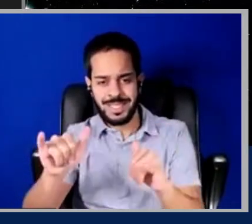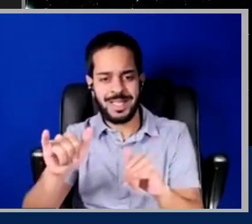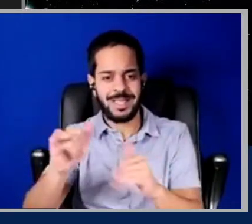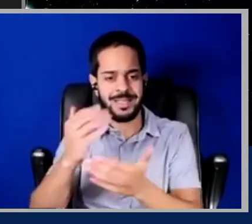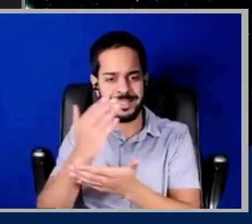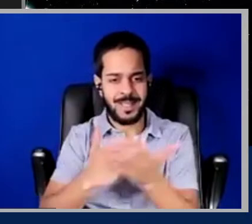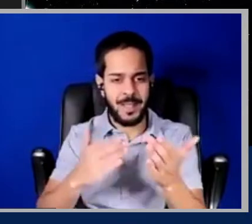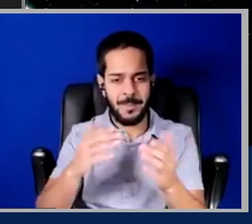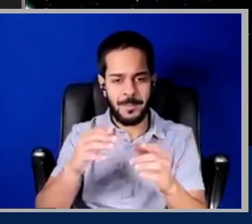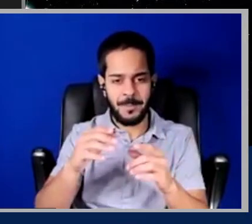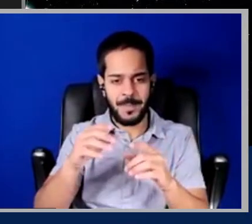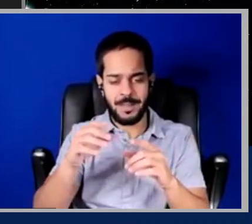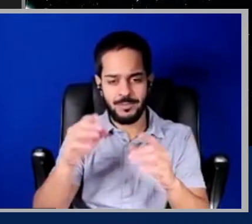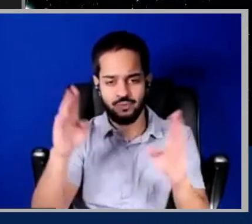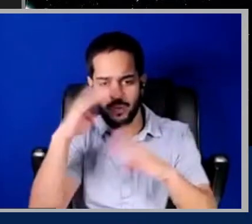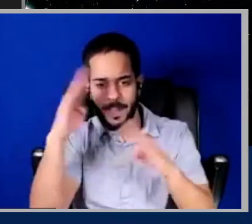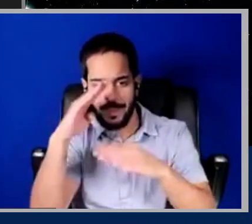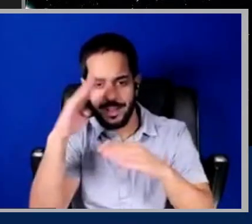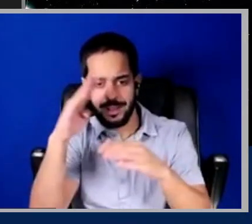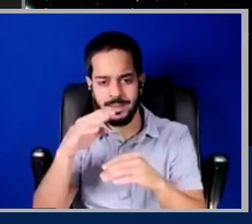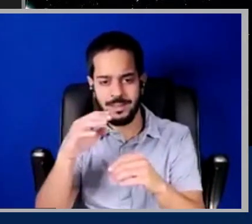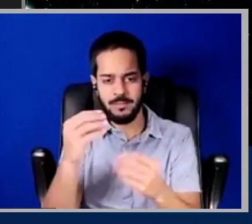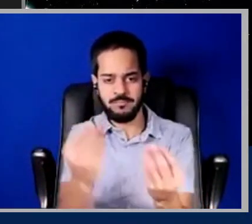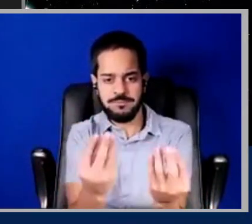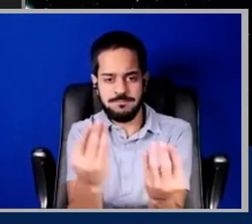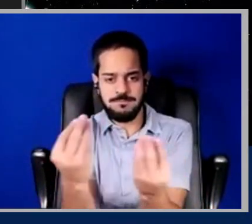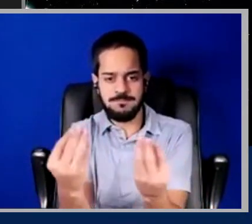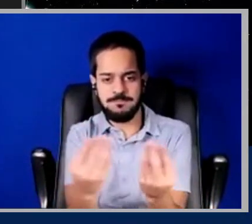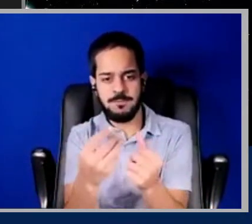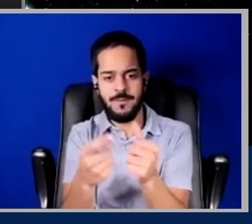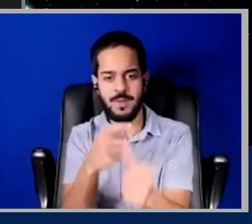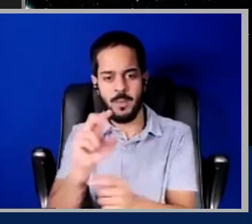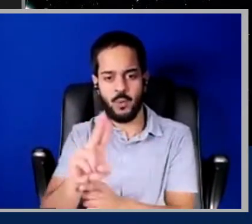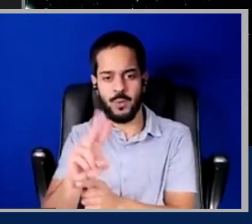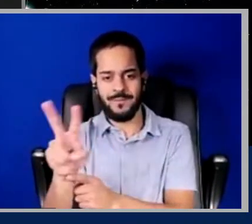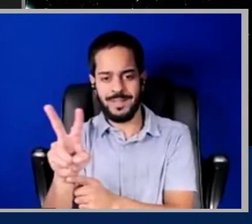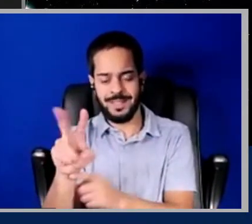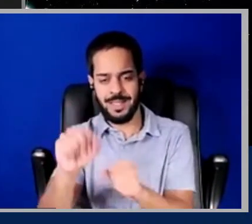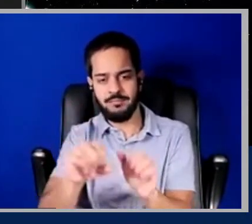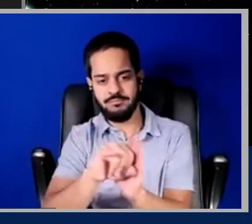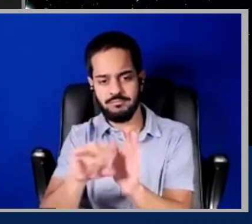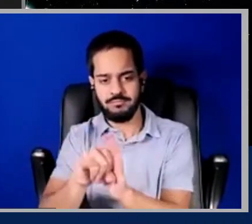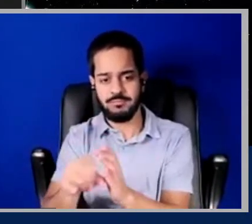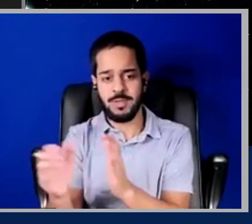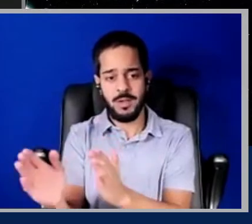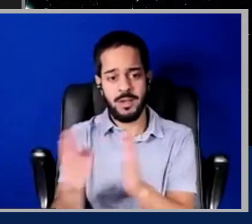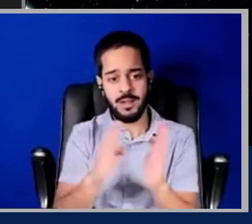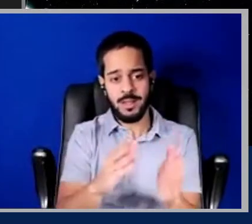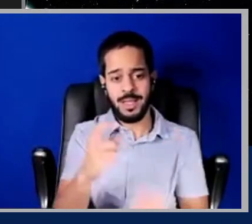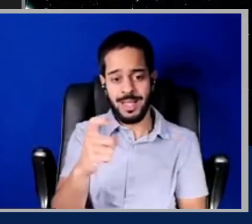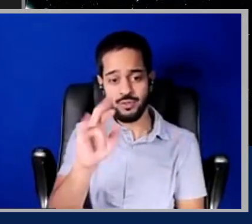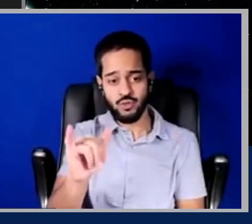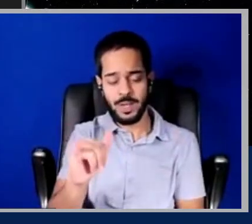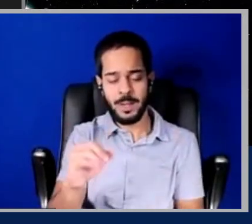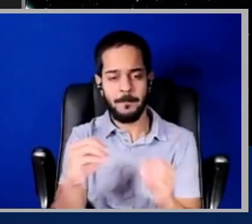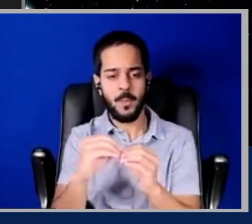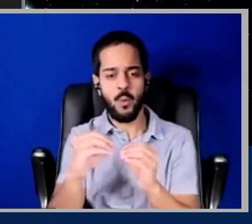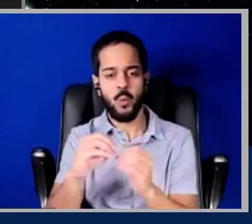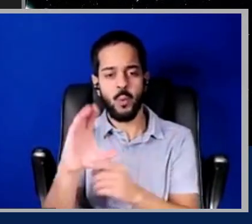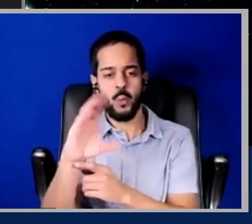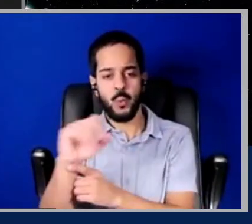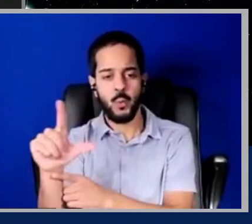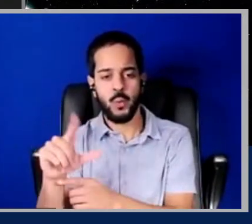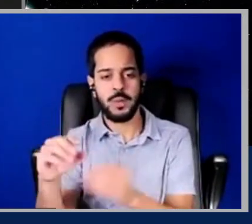and you're seeing that in the ultraviolet light. And then you scoot all the way over to the infrared, and now you're seeing that coolest gas and dust. You're kind of seeing down to like